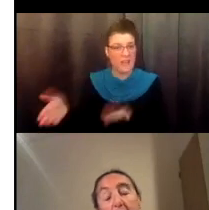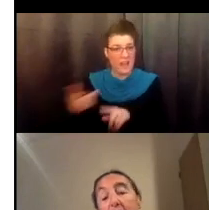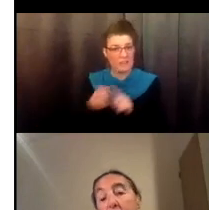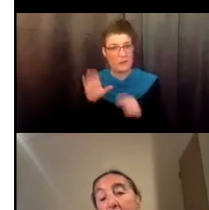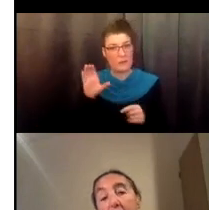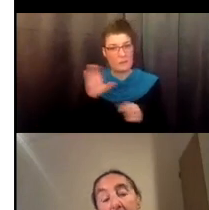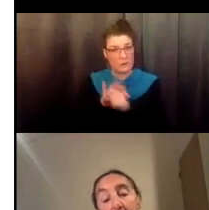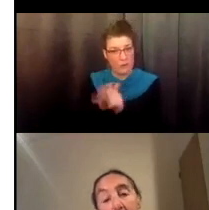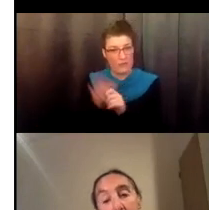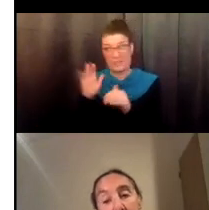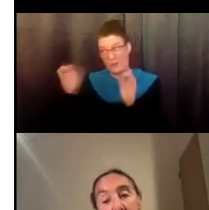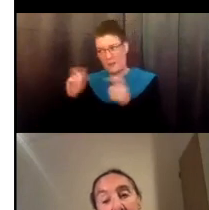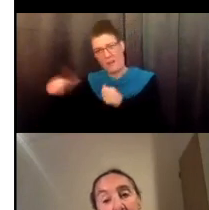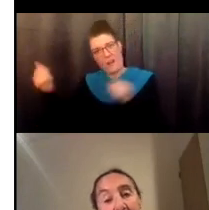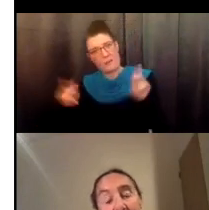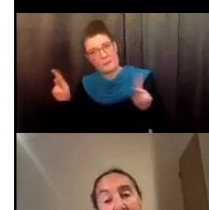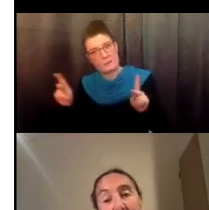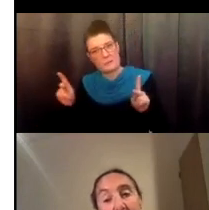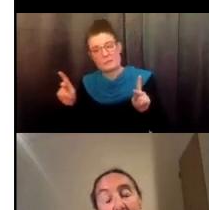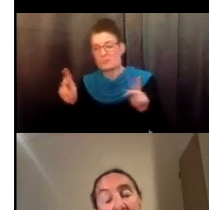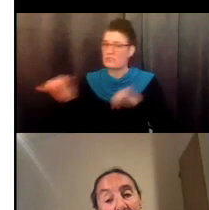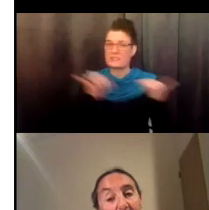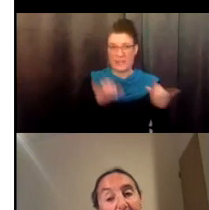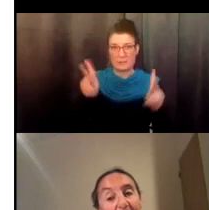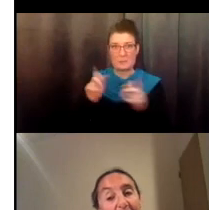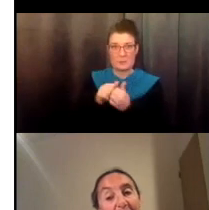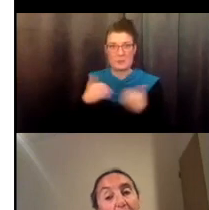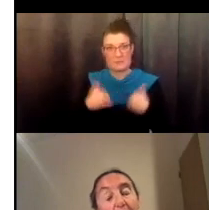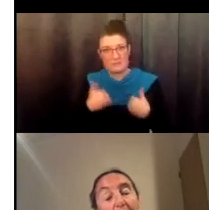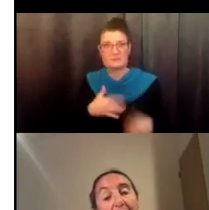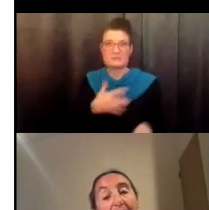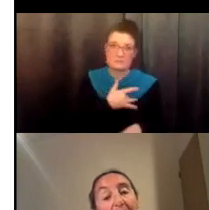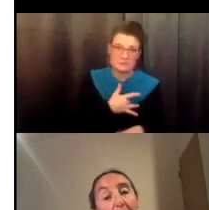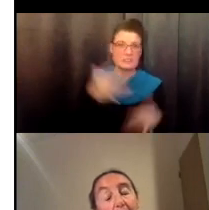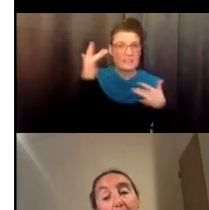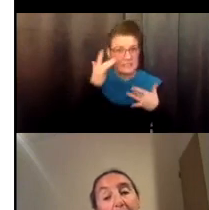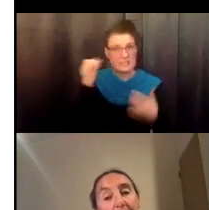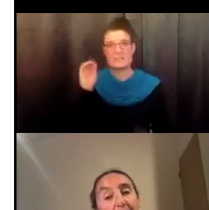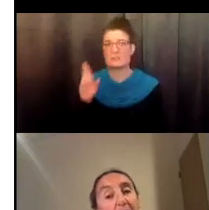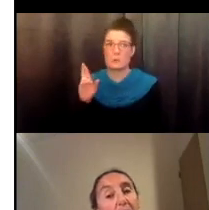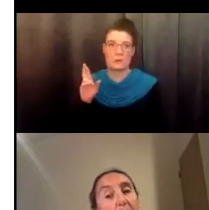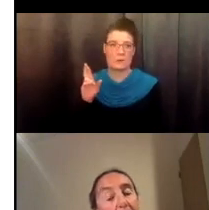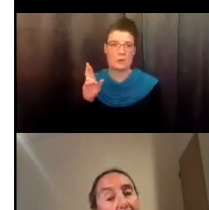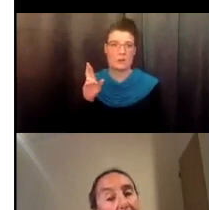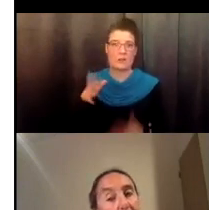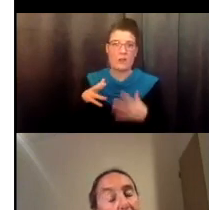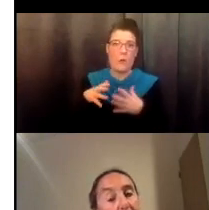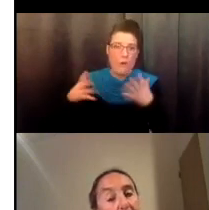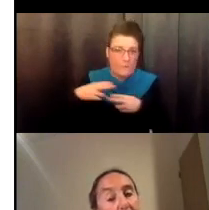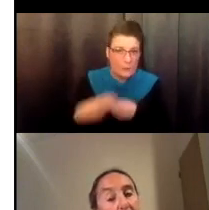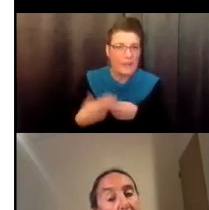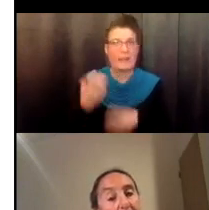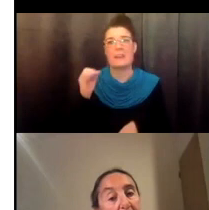people, just like people that have pre-existing cardiovascular disease or obesity are more susceptible